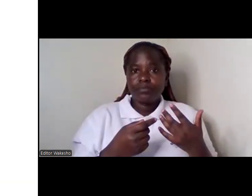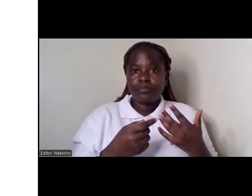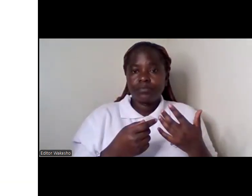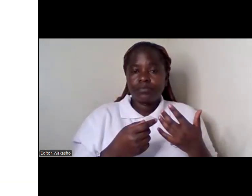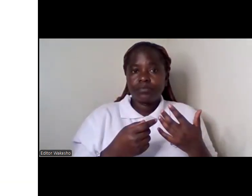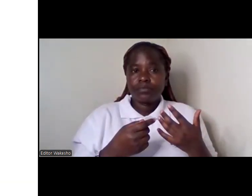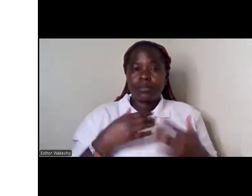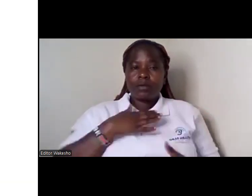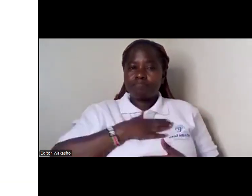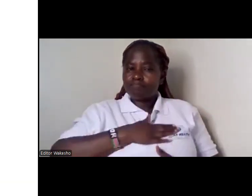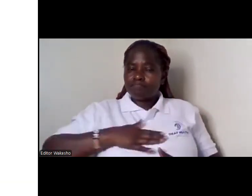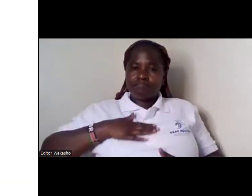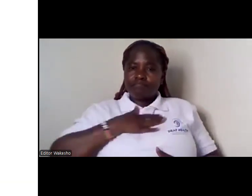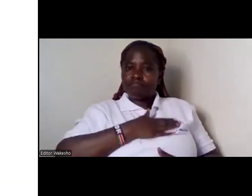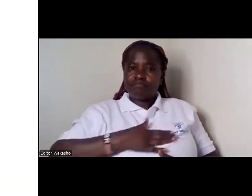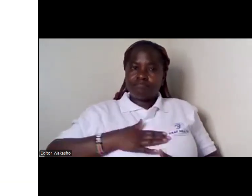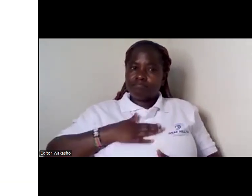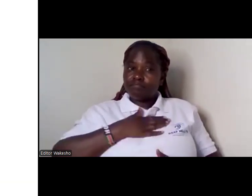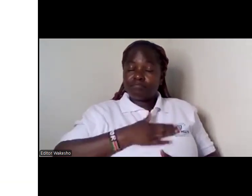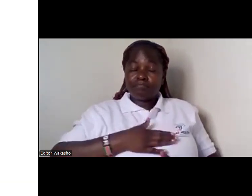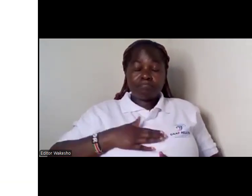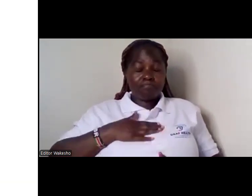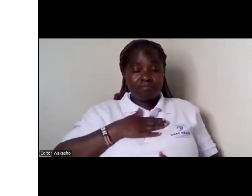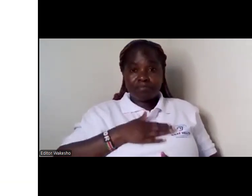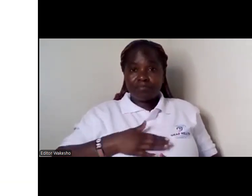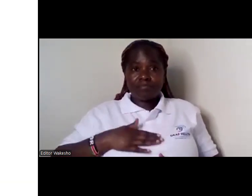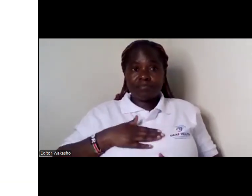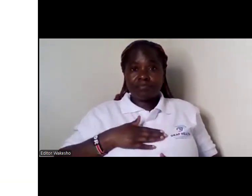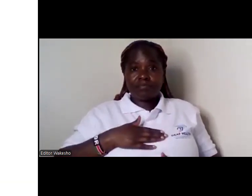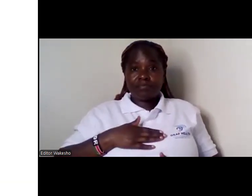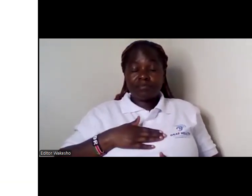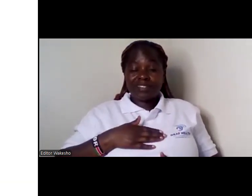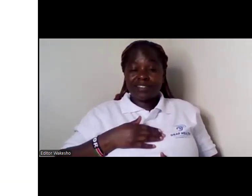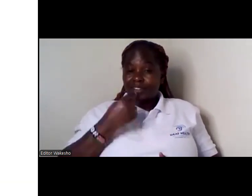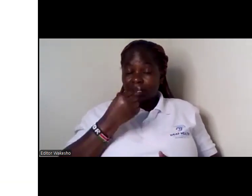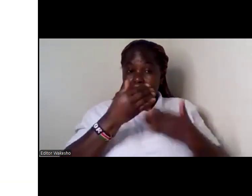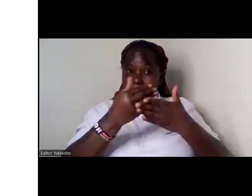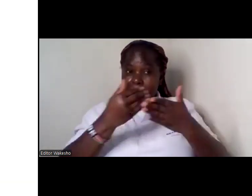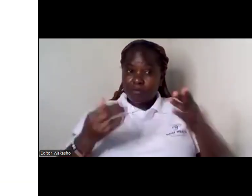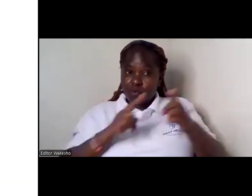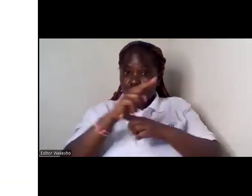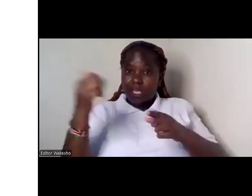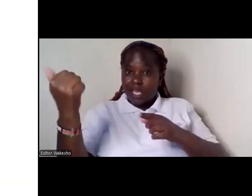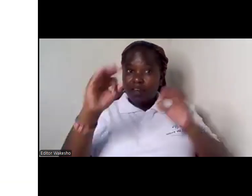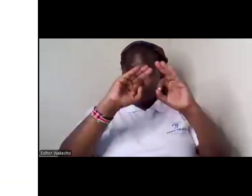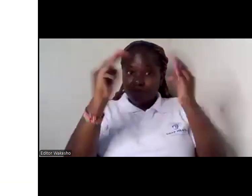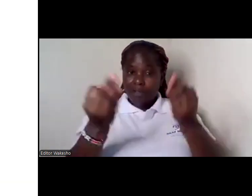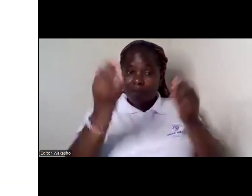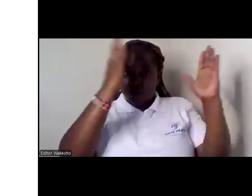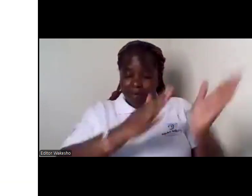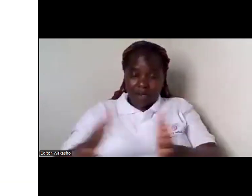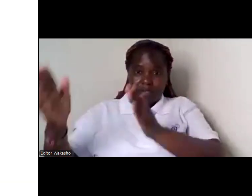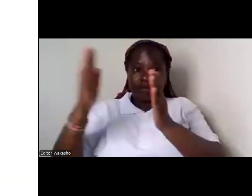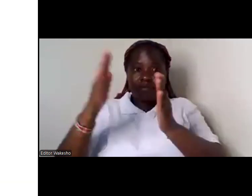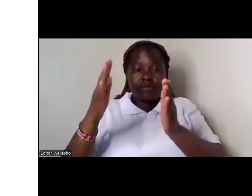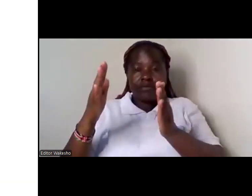please, I would highly recommend before using any contraceptive method